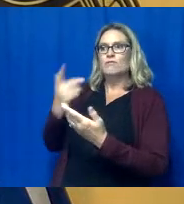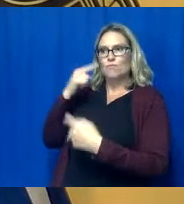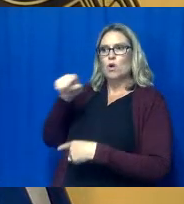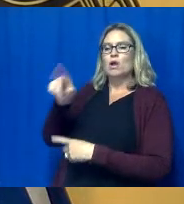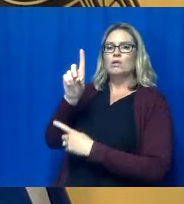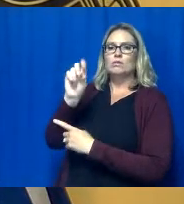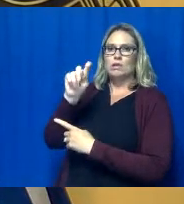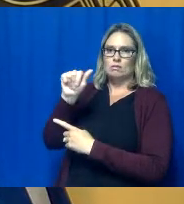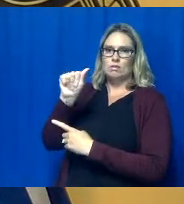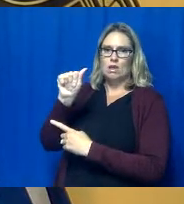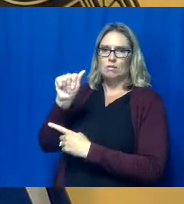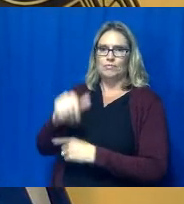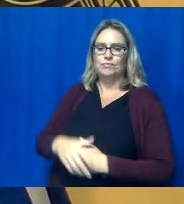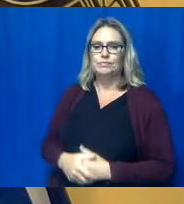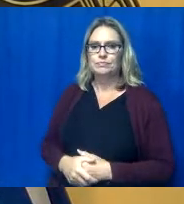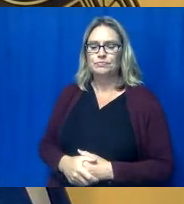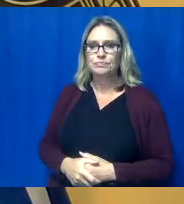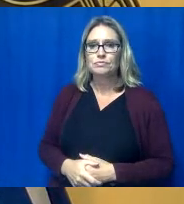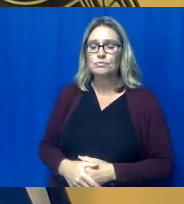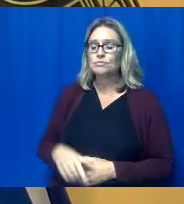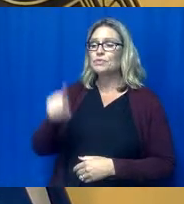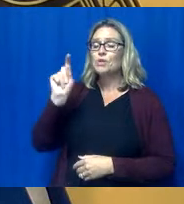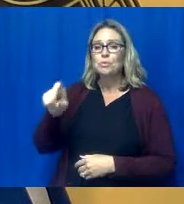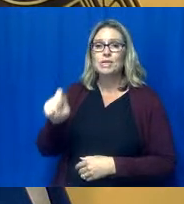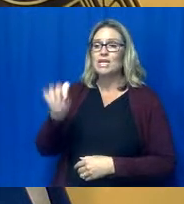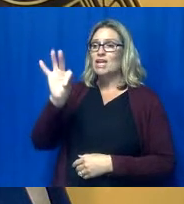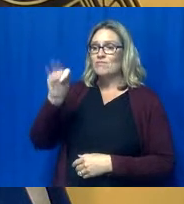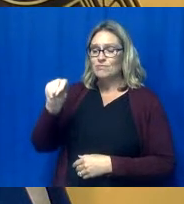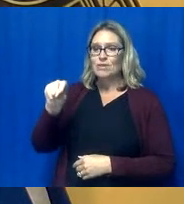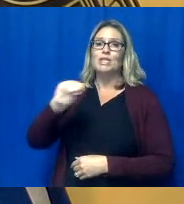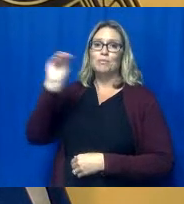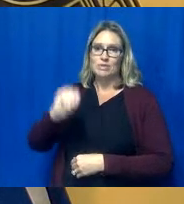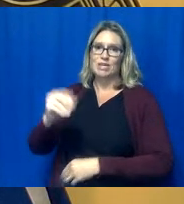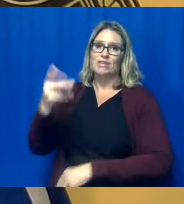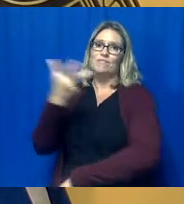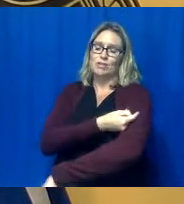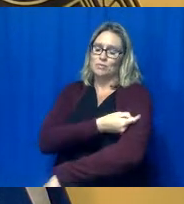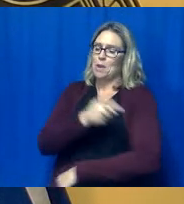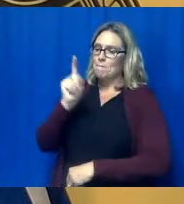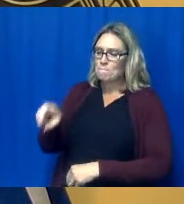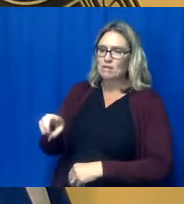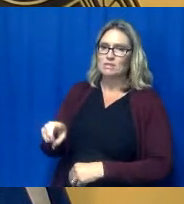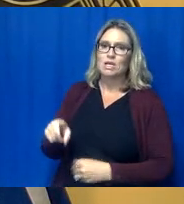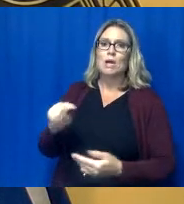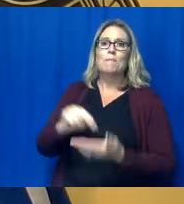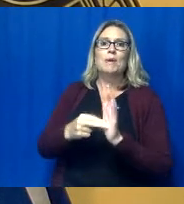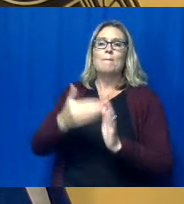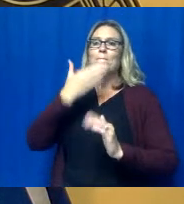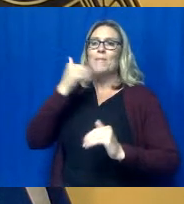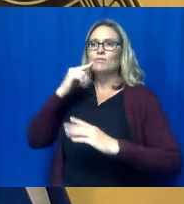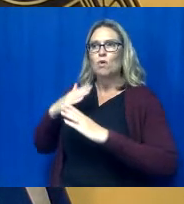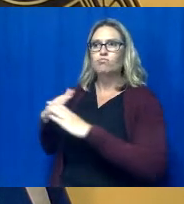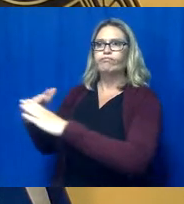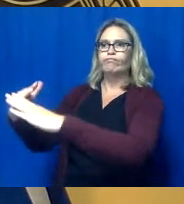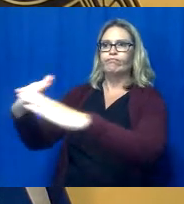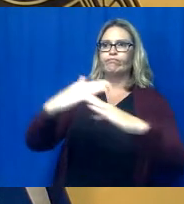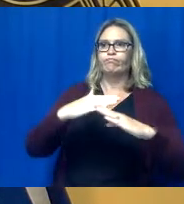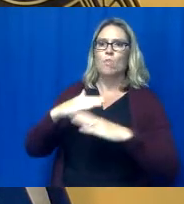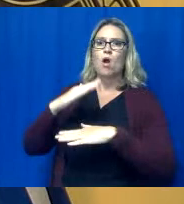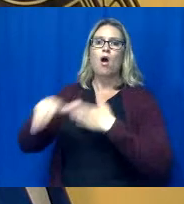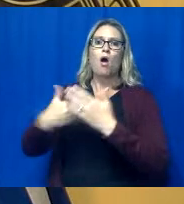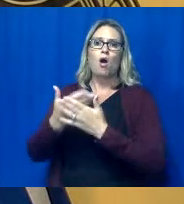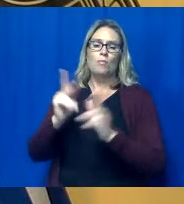will need to vaccinate 90% of the total population for optimal community protection. So until